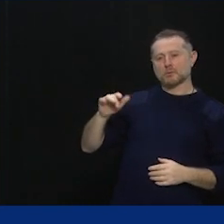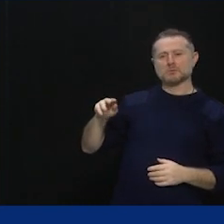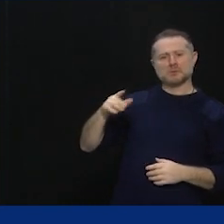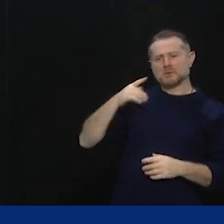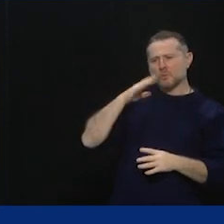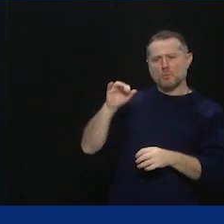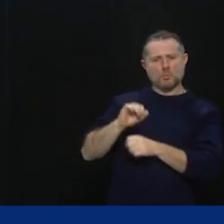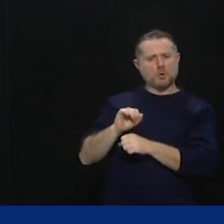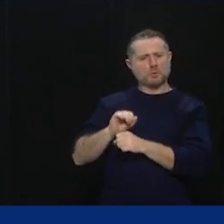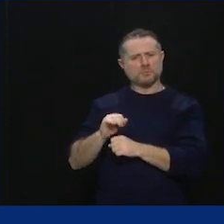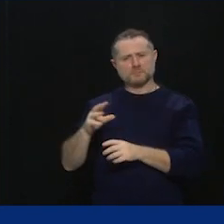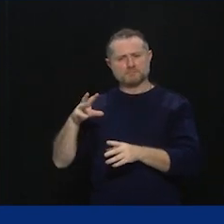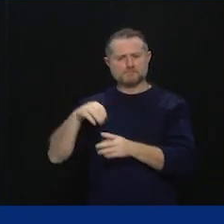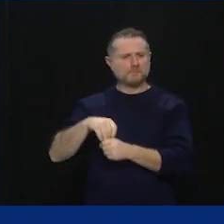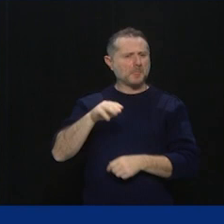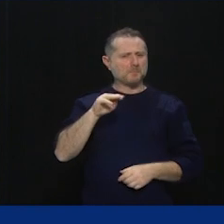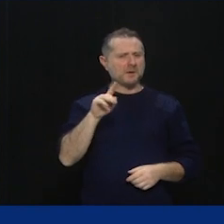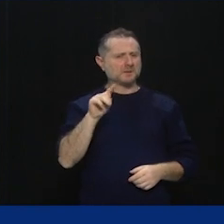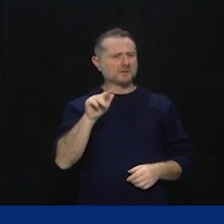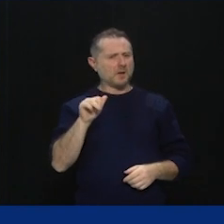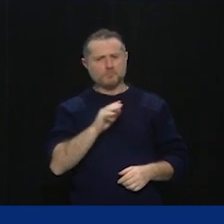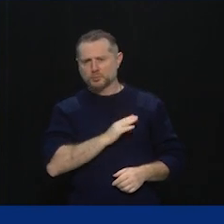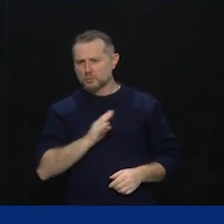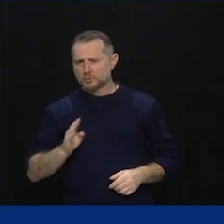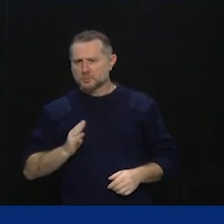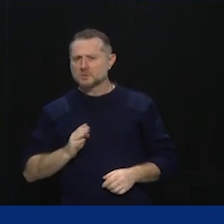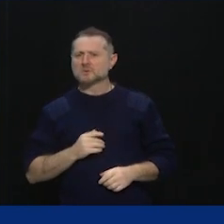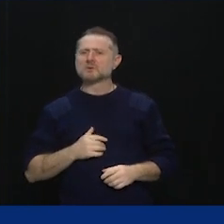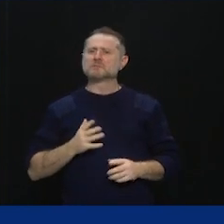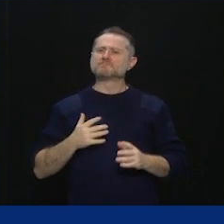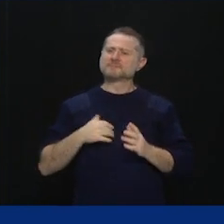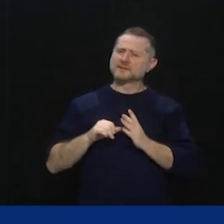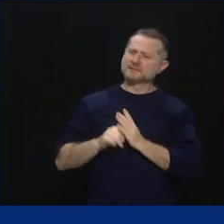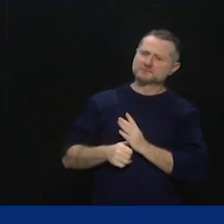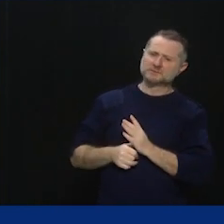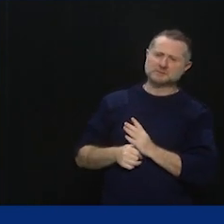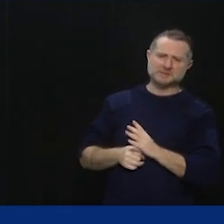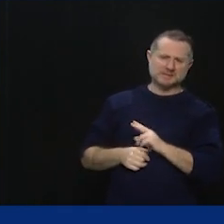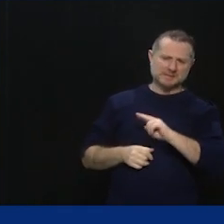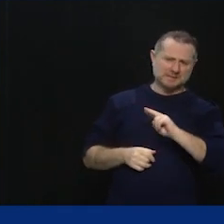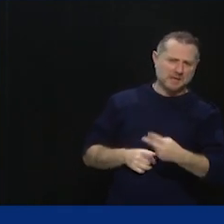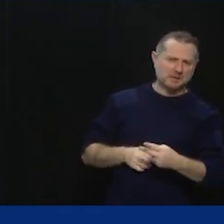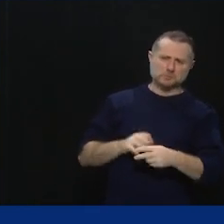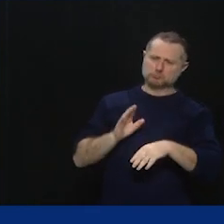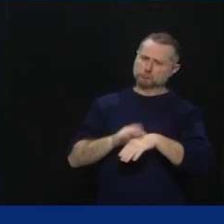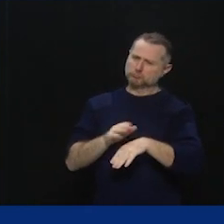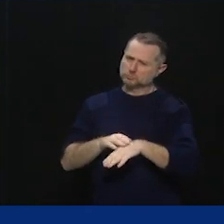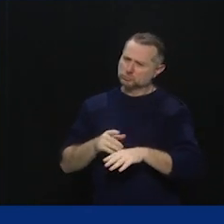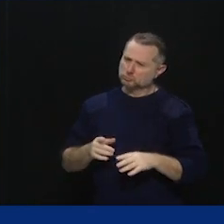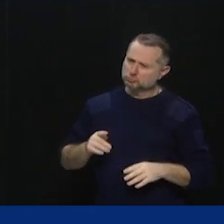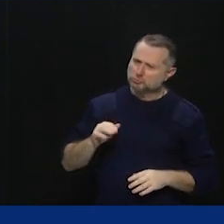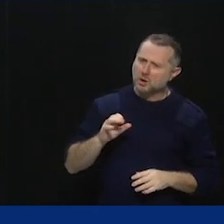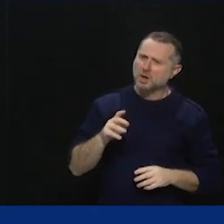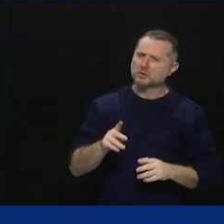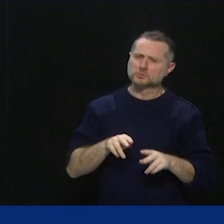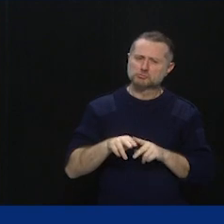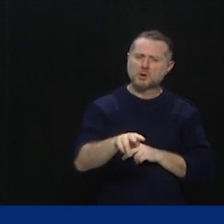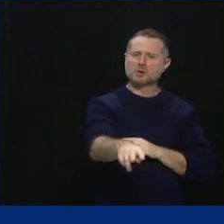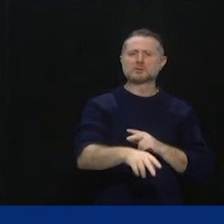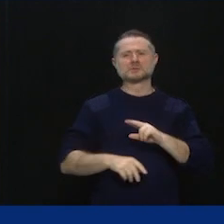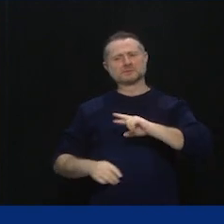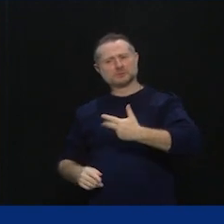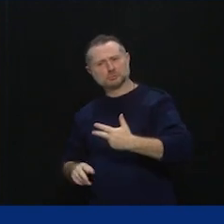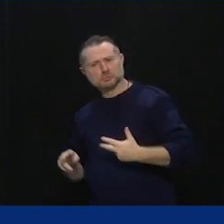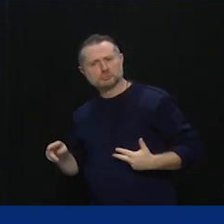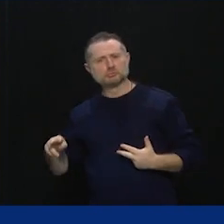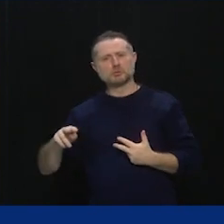were over and over again. We got to build double track. Third track, all the way to, on the main line, all the way into